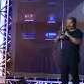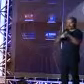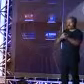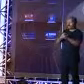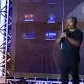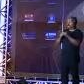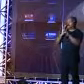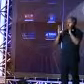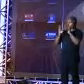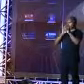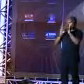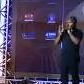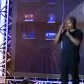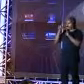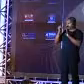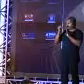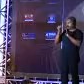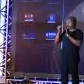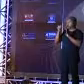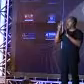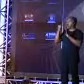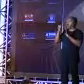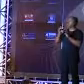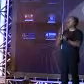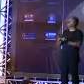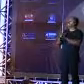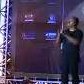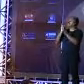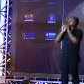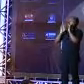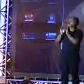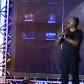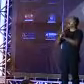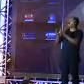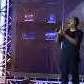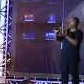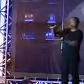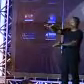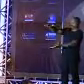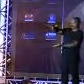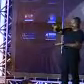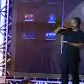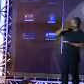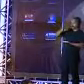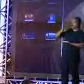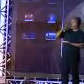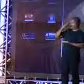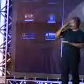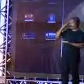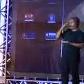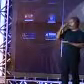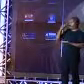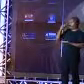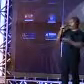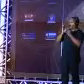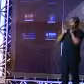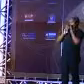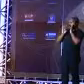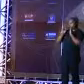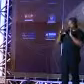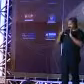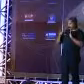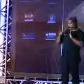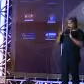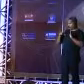two ago. And at the time of its privatization, its shares were